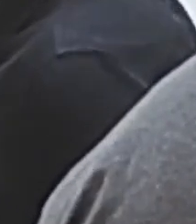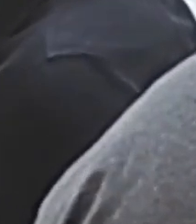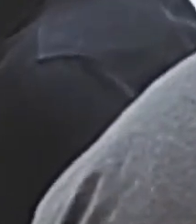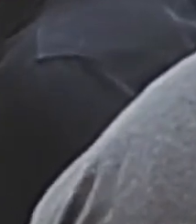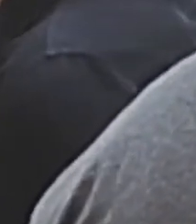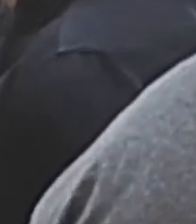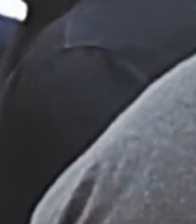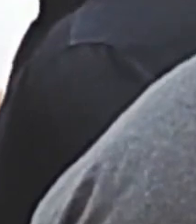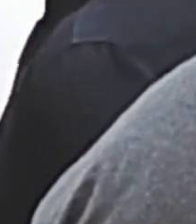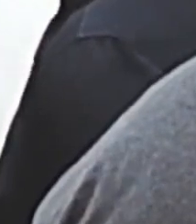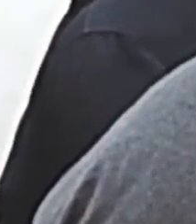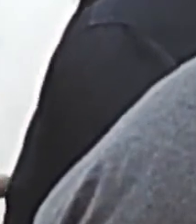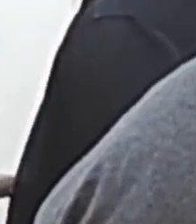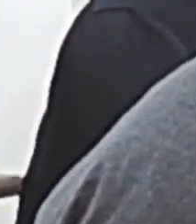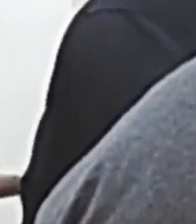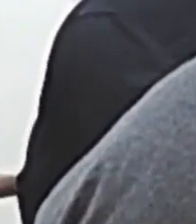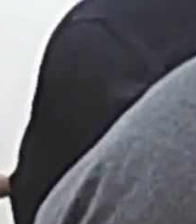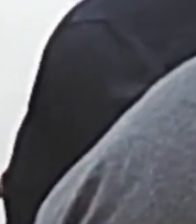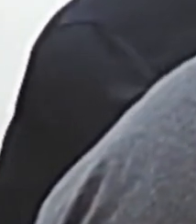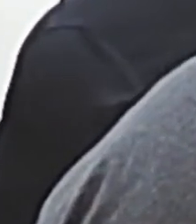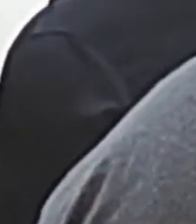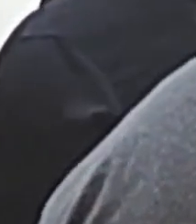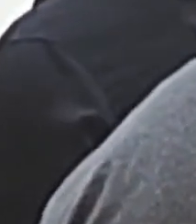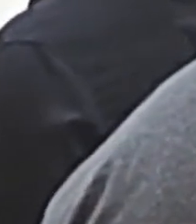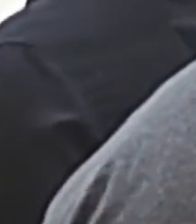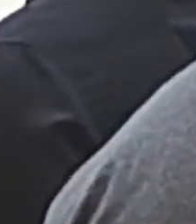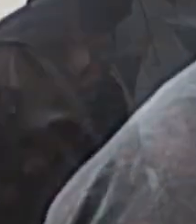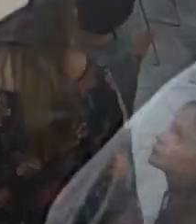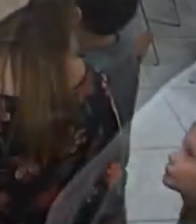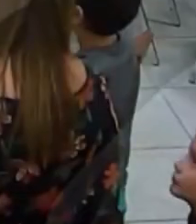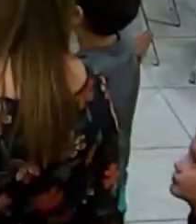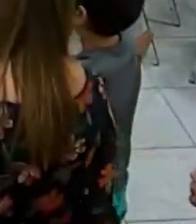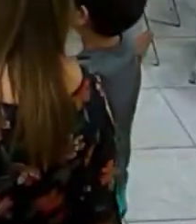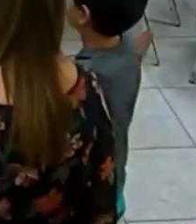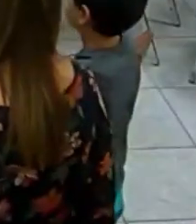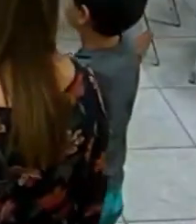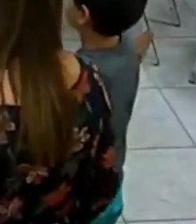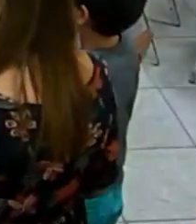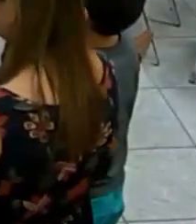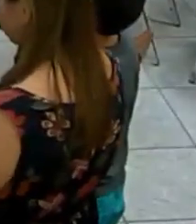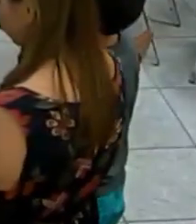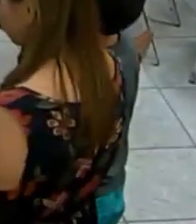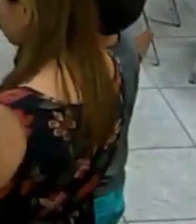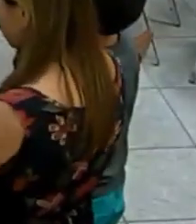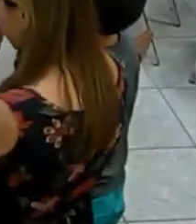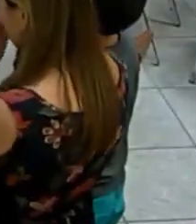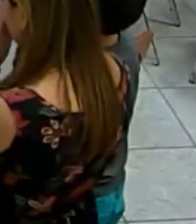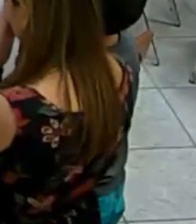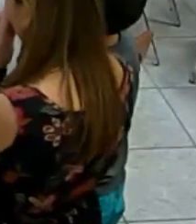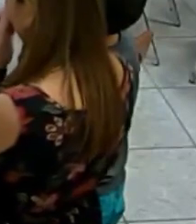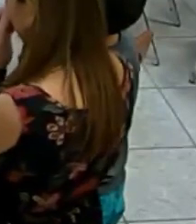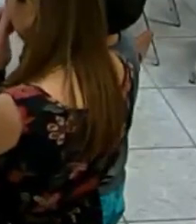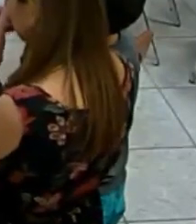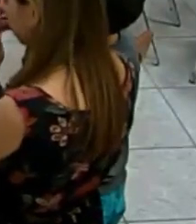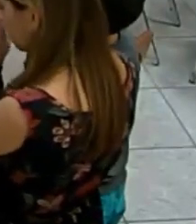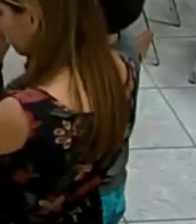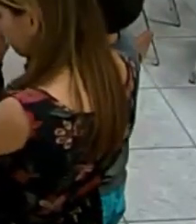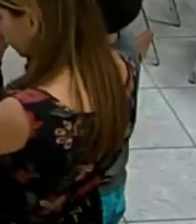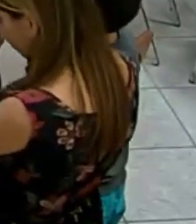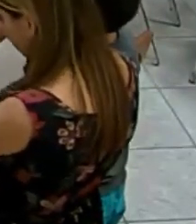in the name of Jesus. Amen. Go to Jesus. Amen. You can stand up. Amen.